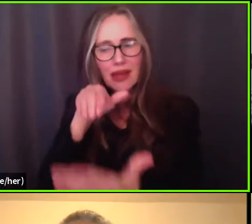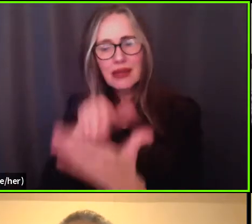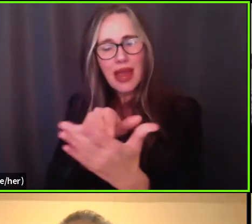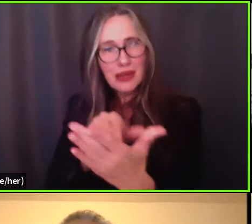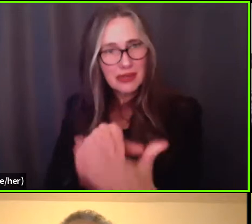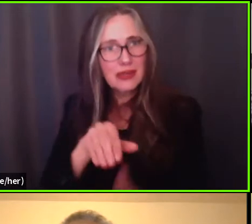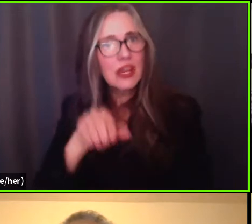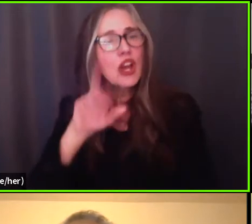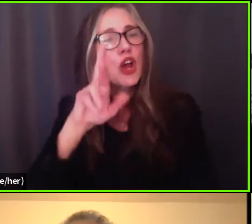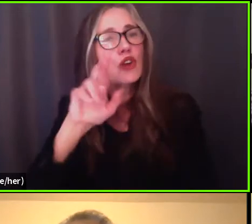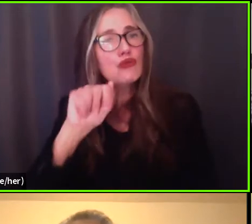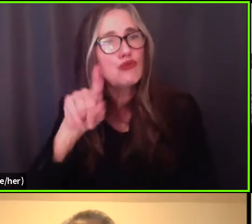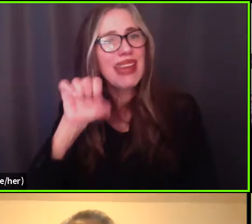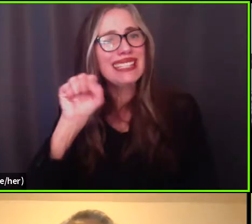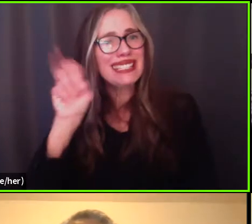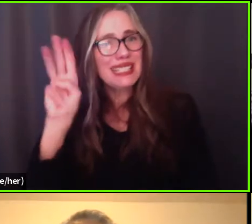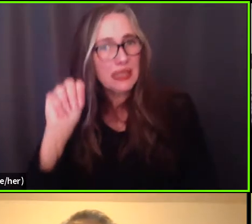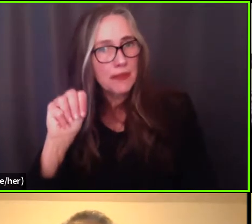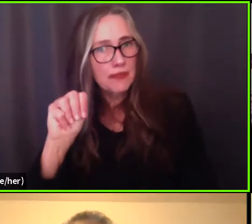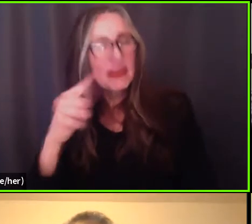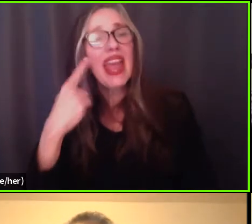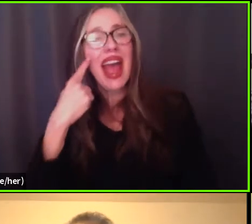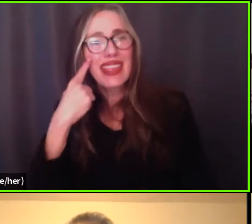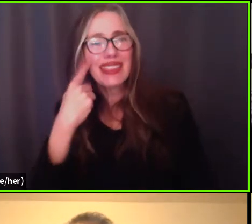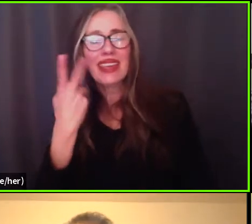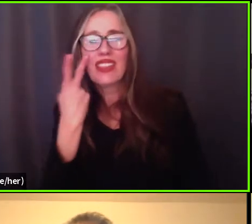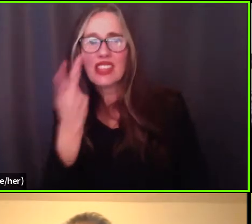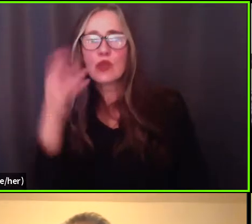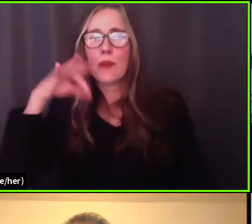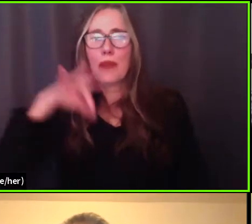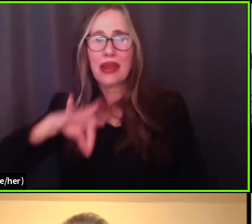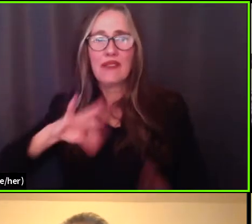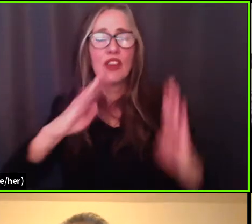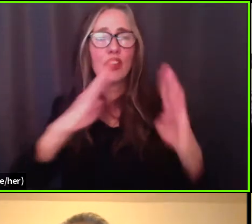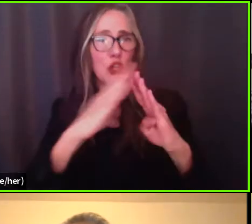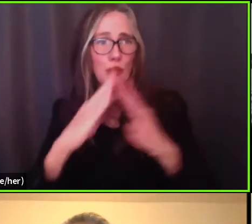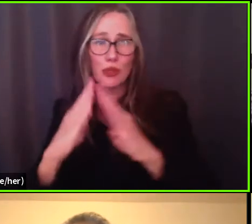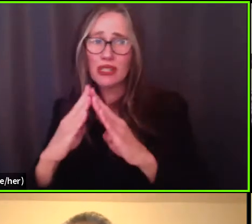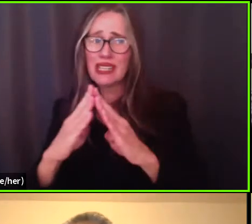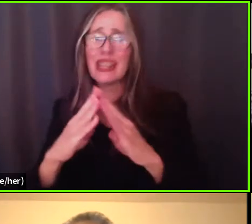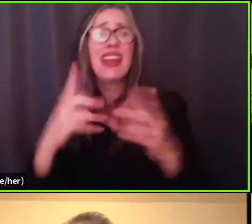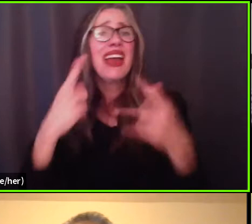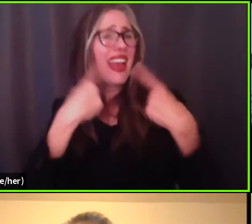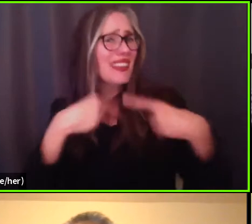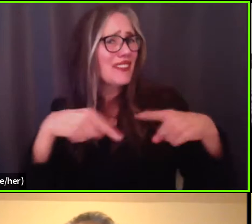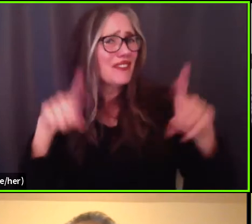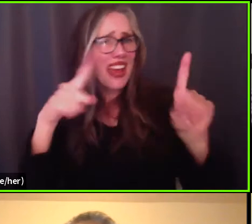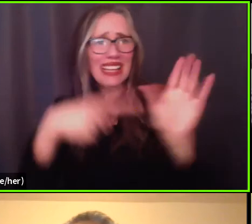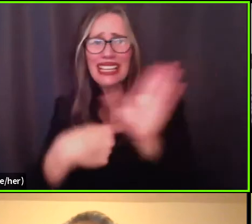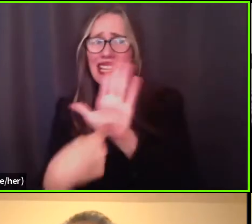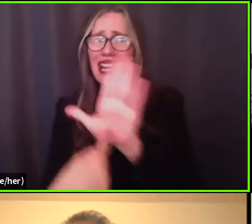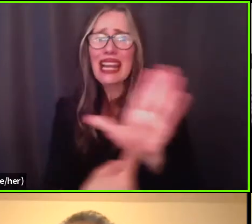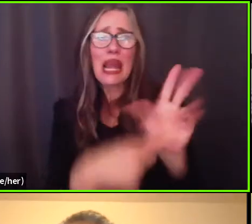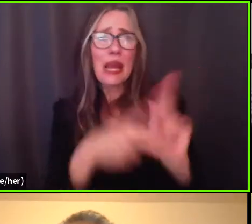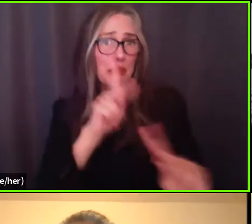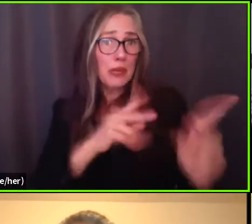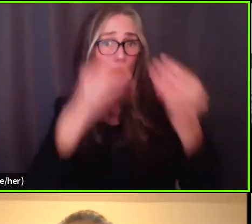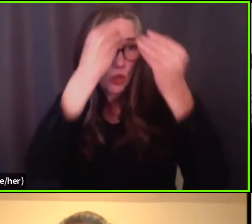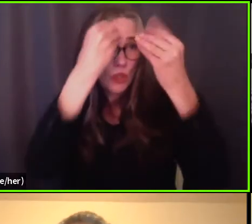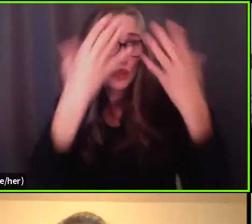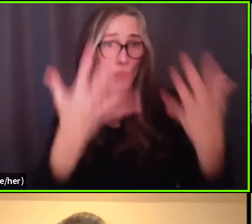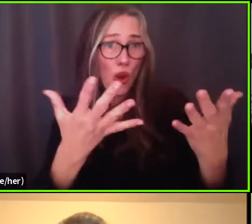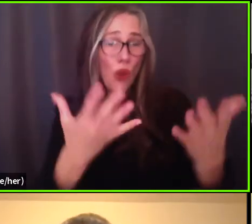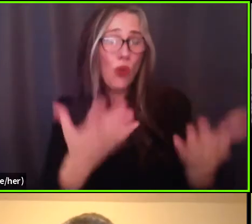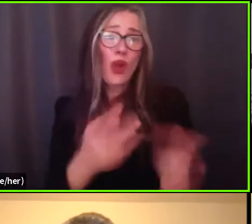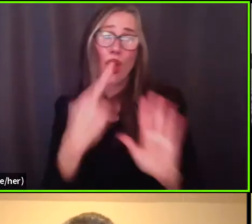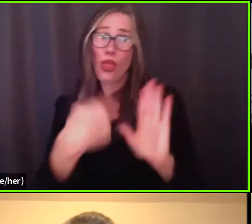efforts at educating the public and our broader community about the world eugenics so we can you know as we're talking about earlier increase the capacity of